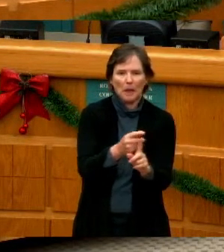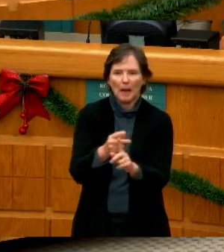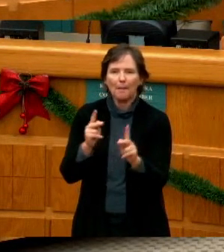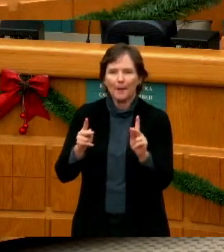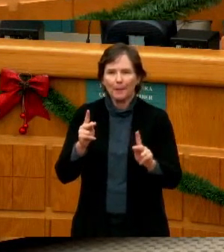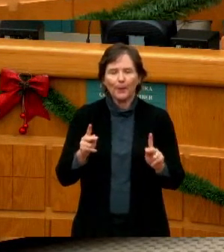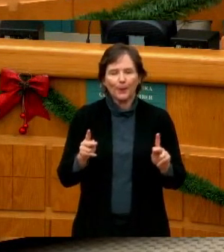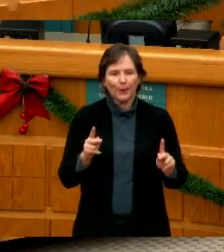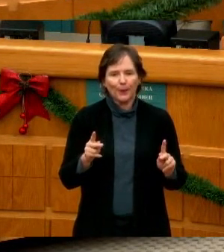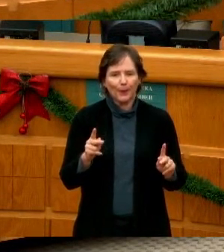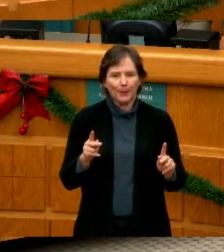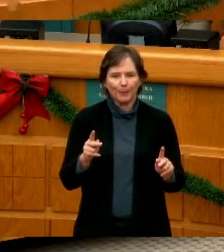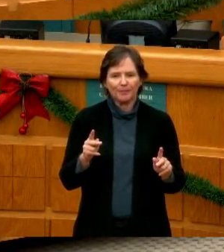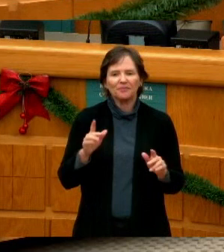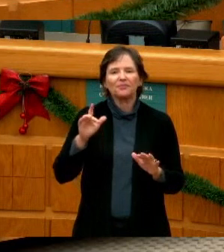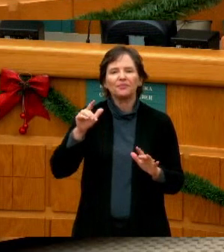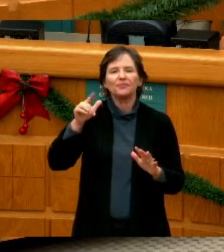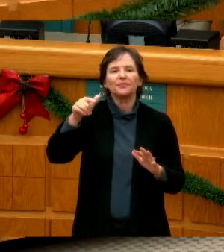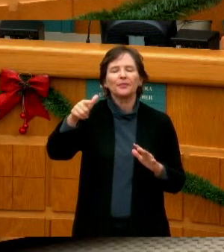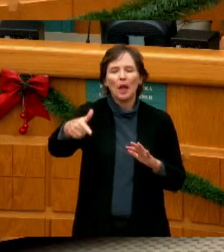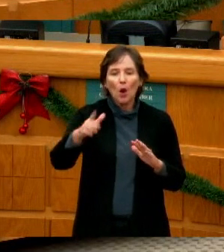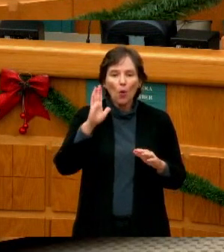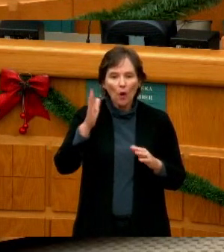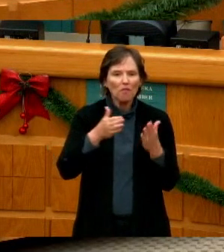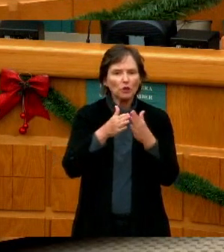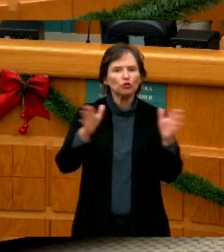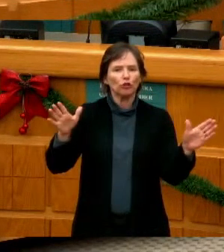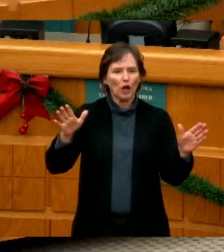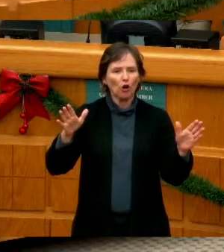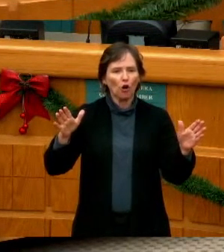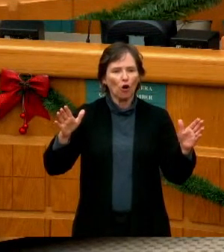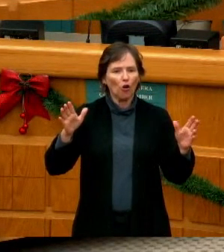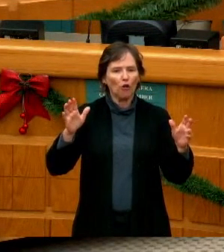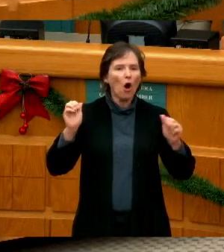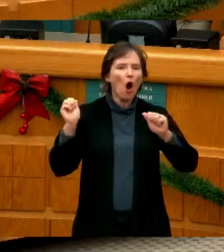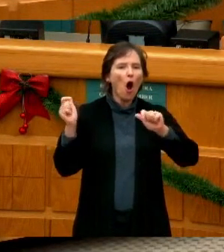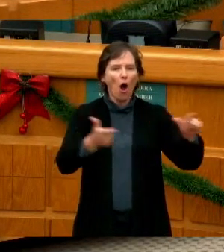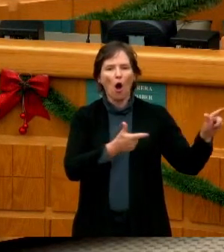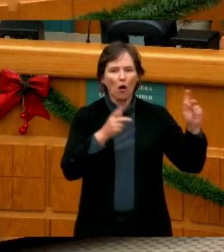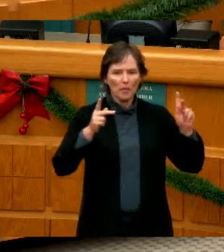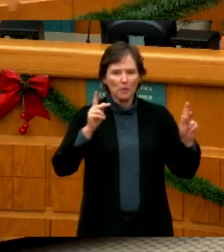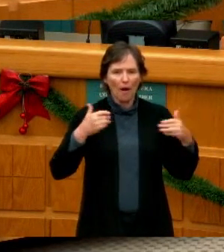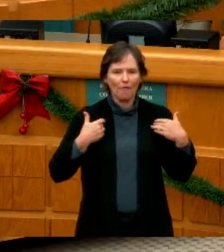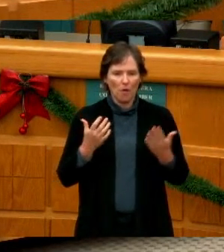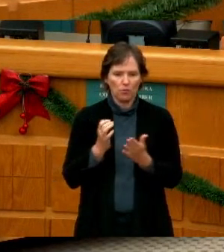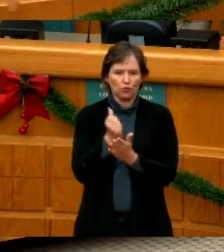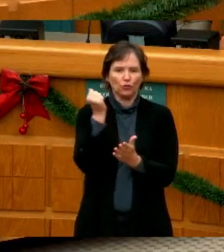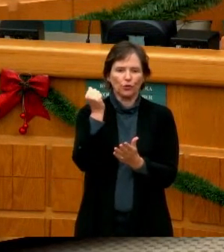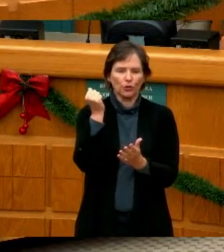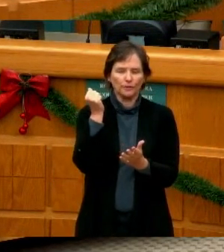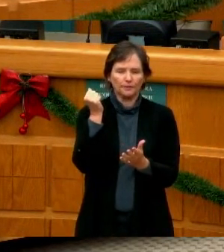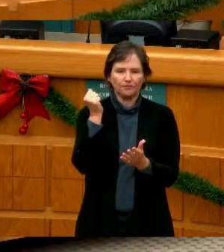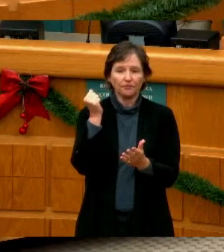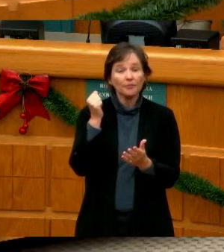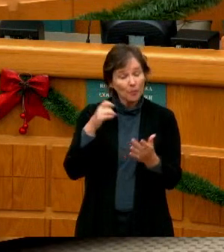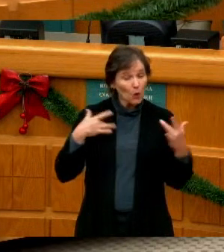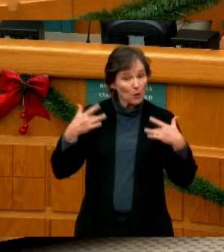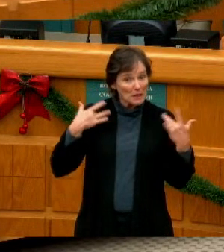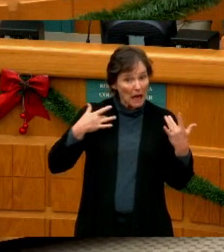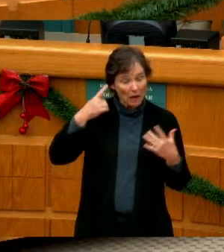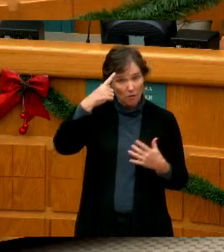of the priorities, and ultimately get to the general public. And so we're excited about